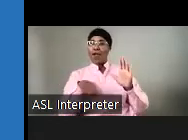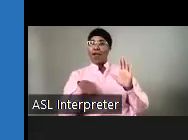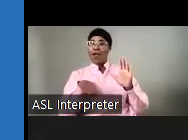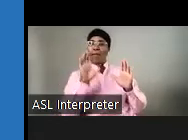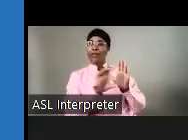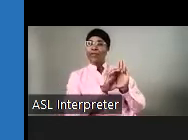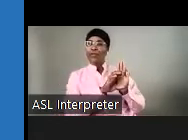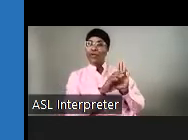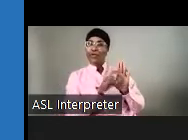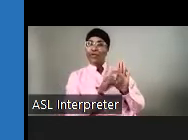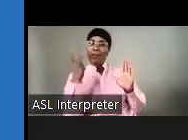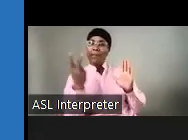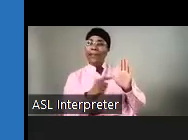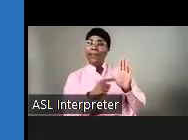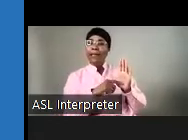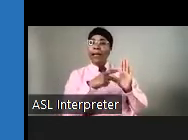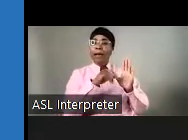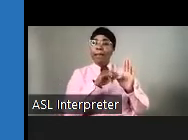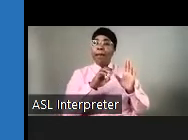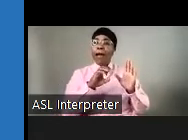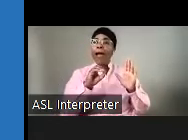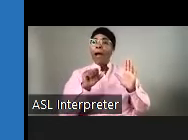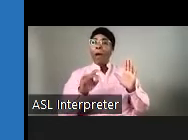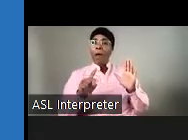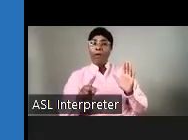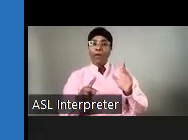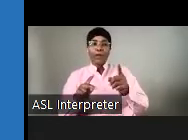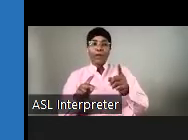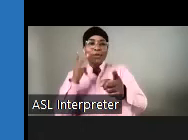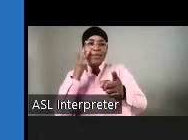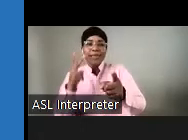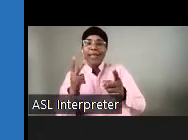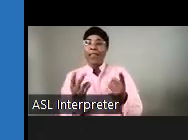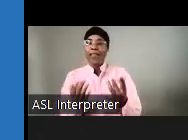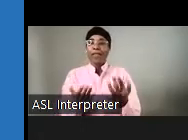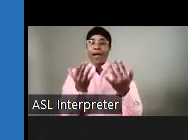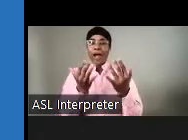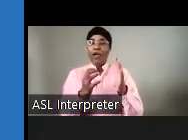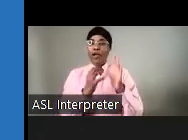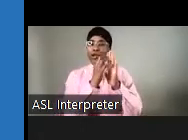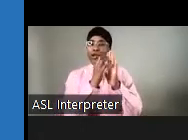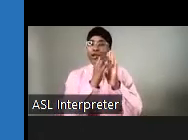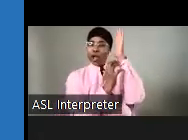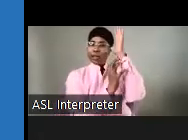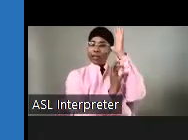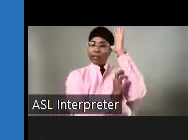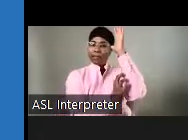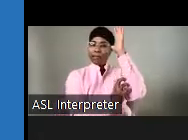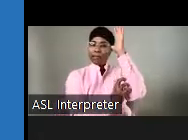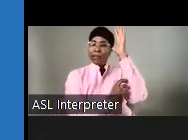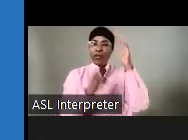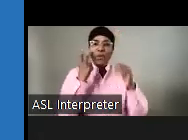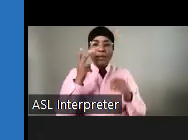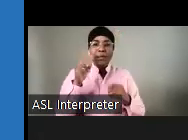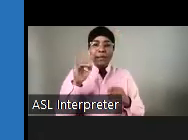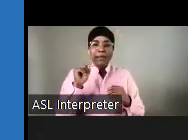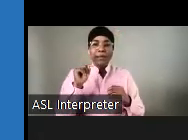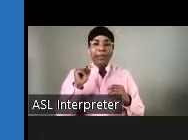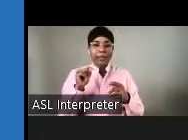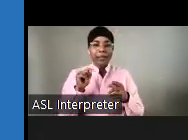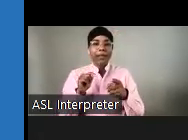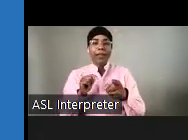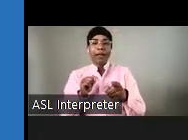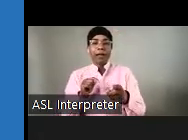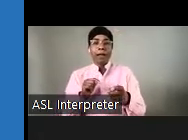oak. Yeah, this is certainly fire dependent. You can see fire scars. There's definitely open space. And I'm not